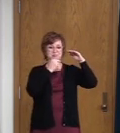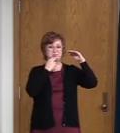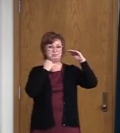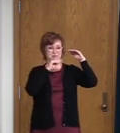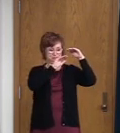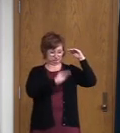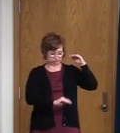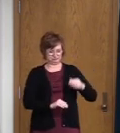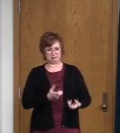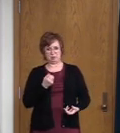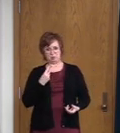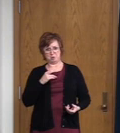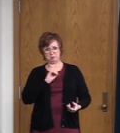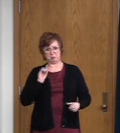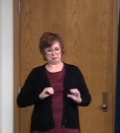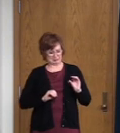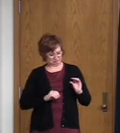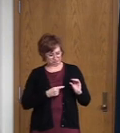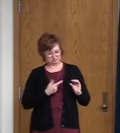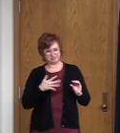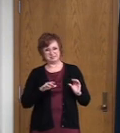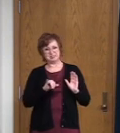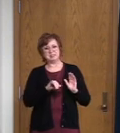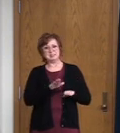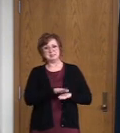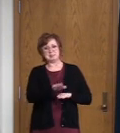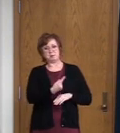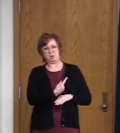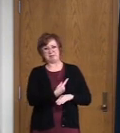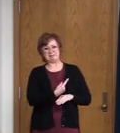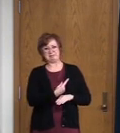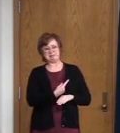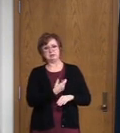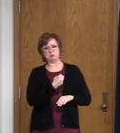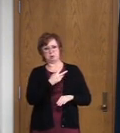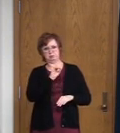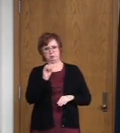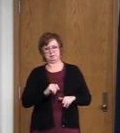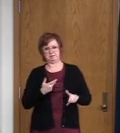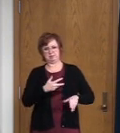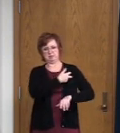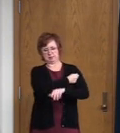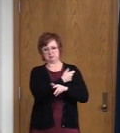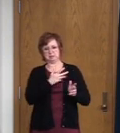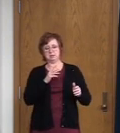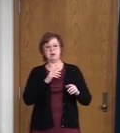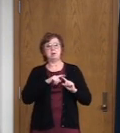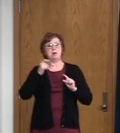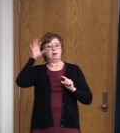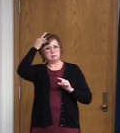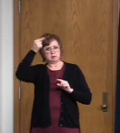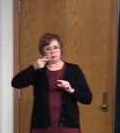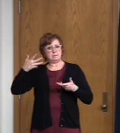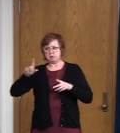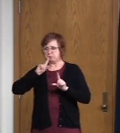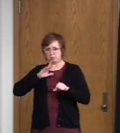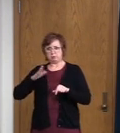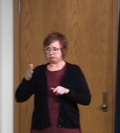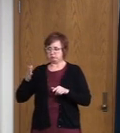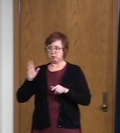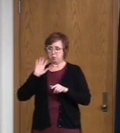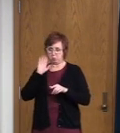identified in phase 1. The federal government has assured us that vaccine shipments are going to start picking up next week, and